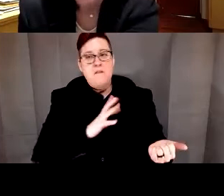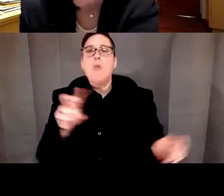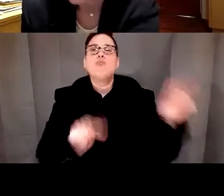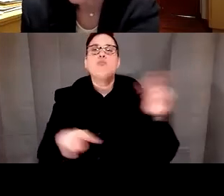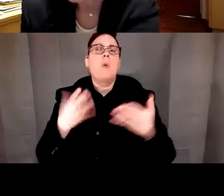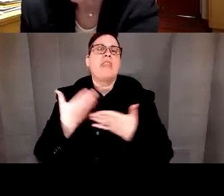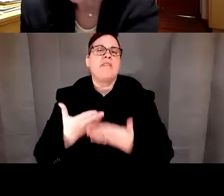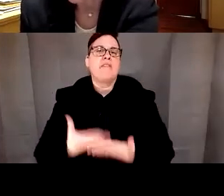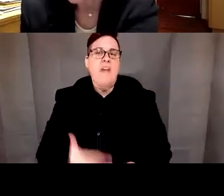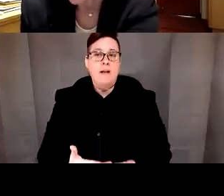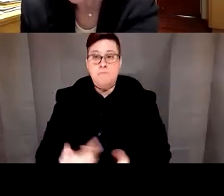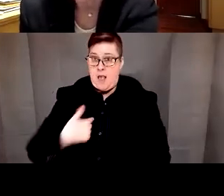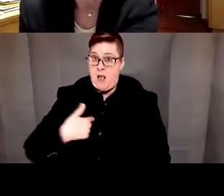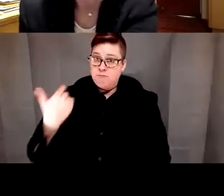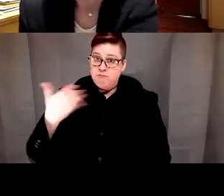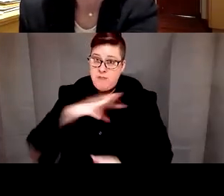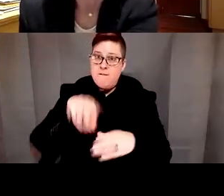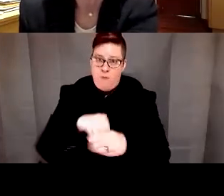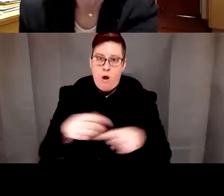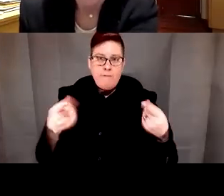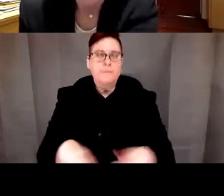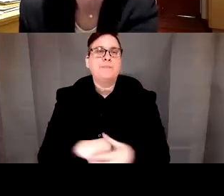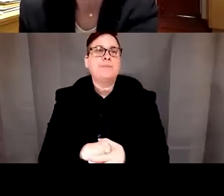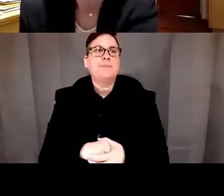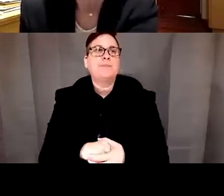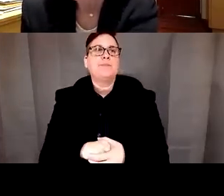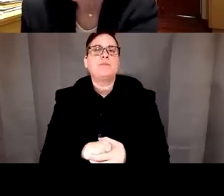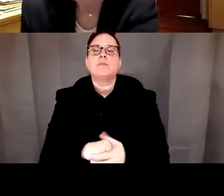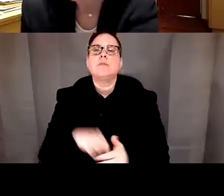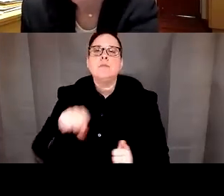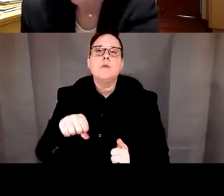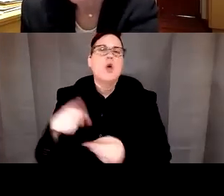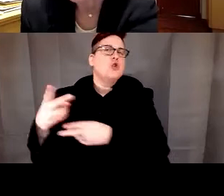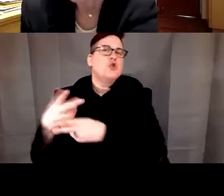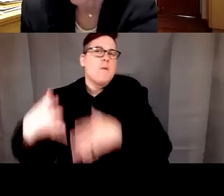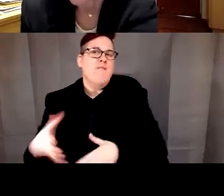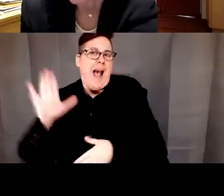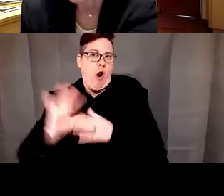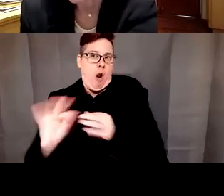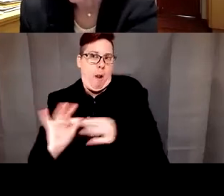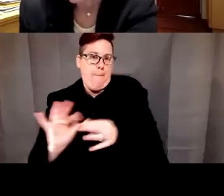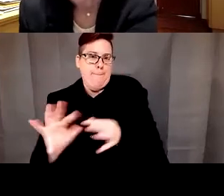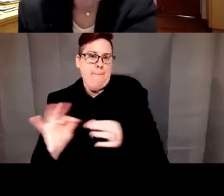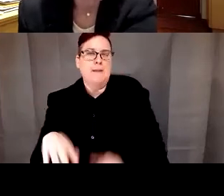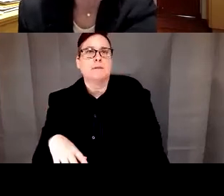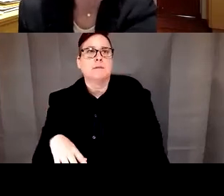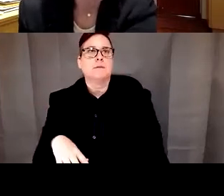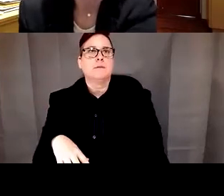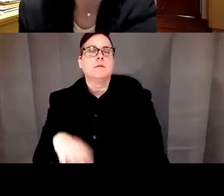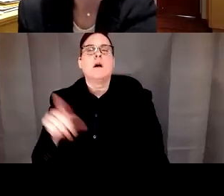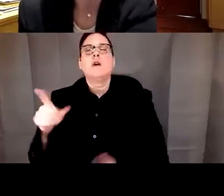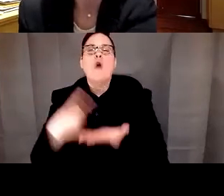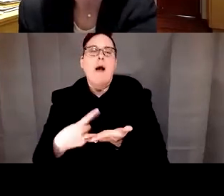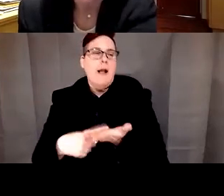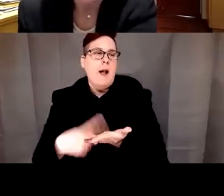of the case. I was involved in a case where the comments by the supervisor was, they were talking